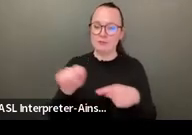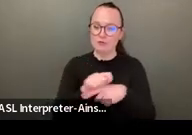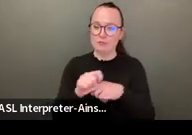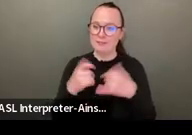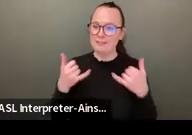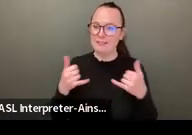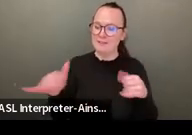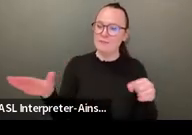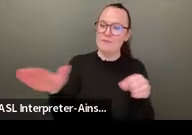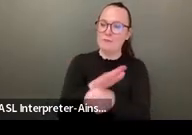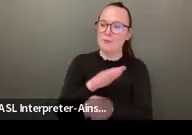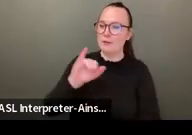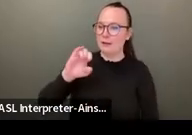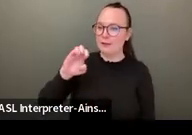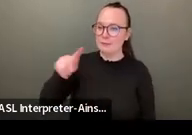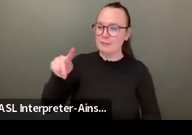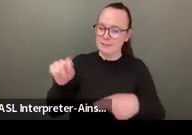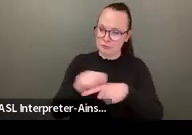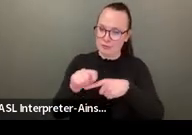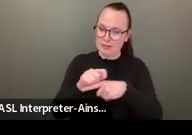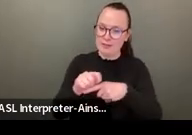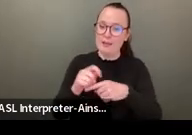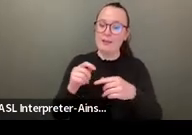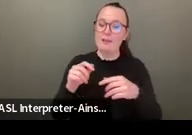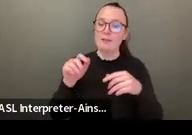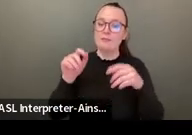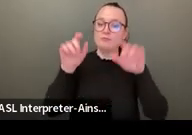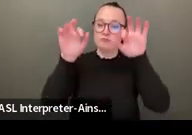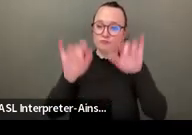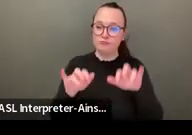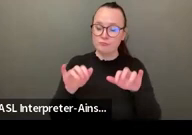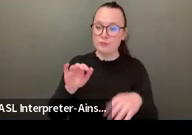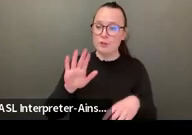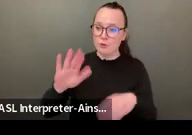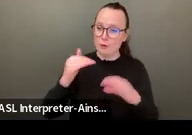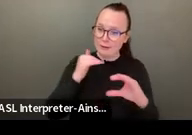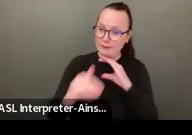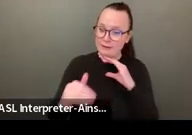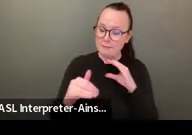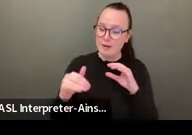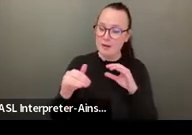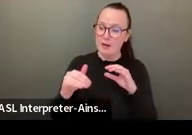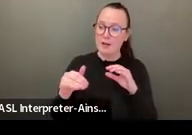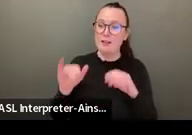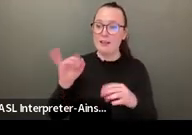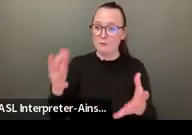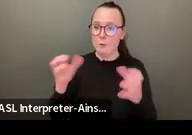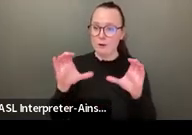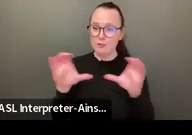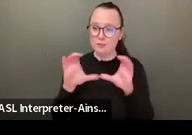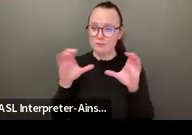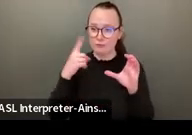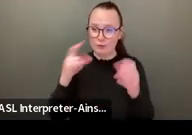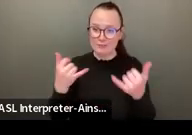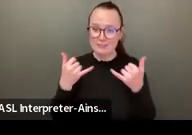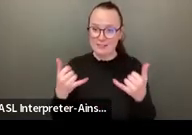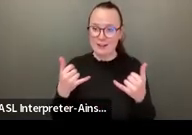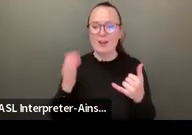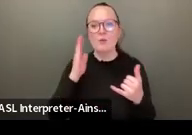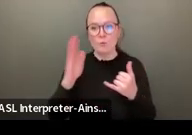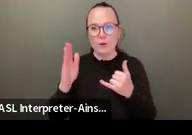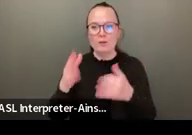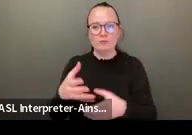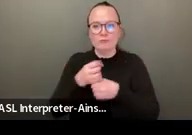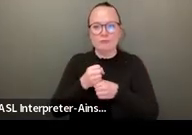IEP training. Enter your email address if you would like a contact hour certificate for today, and that will get out to you. Just make sure you enter